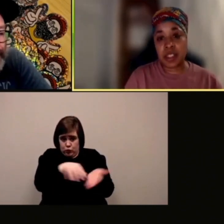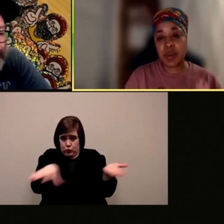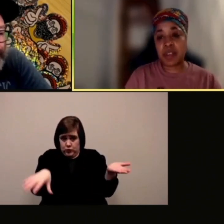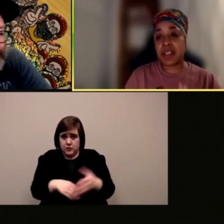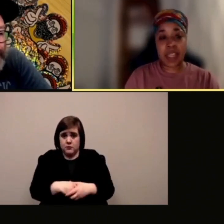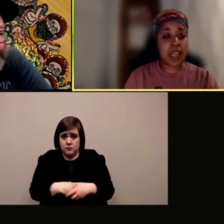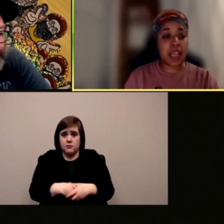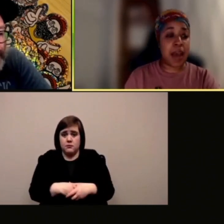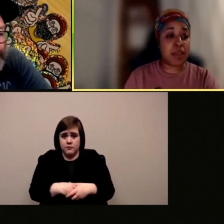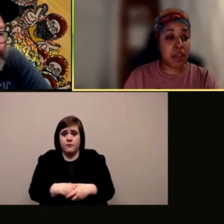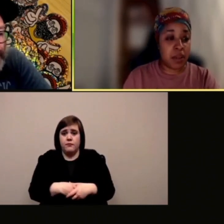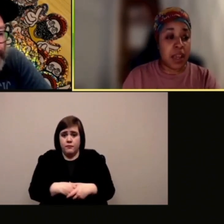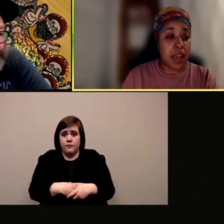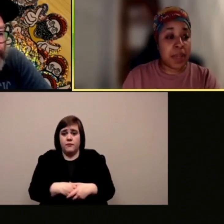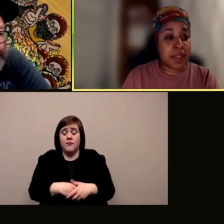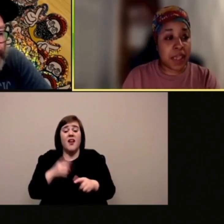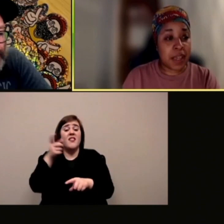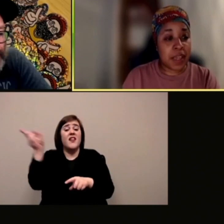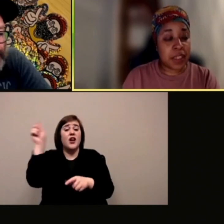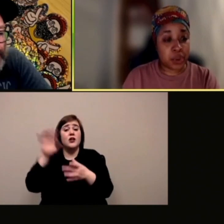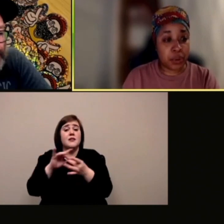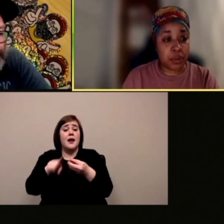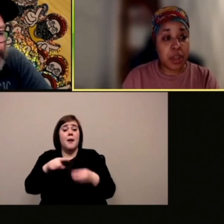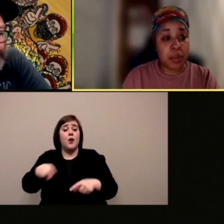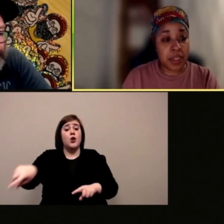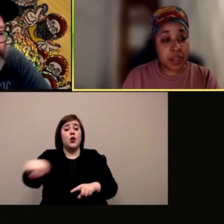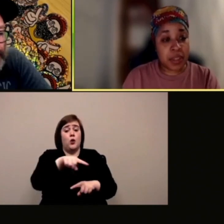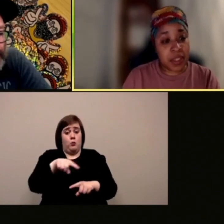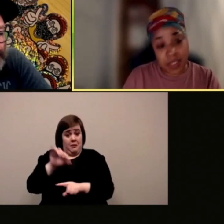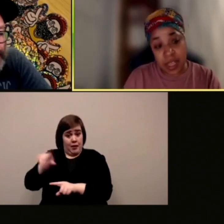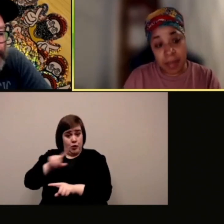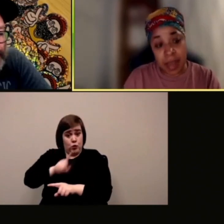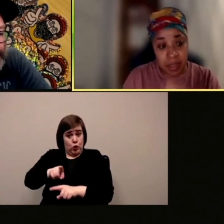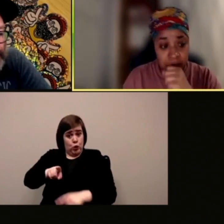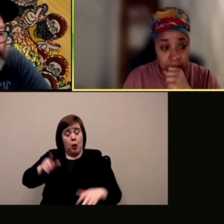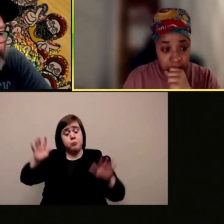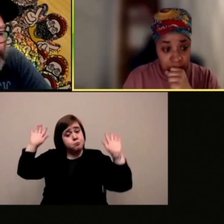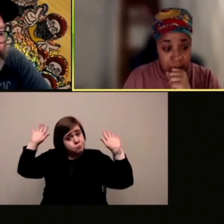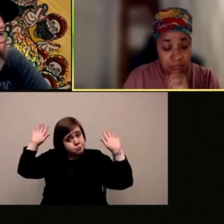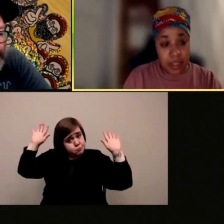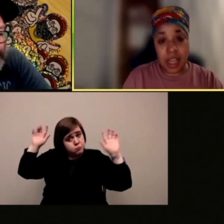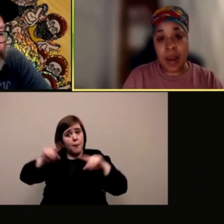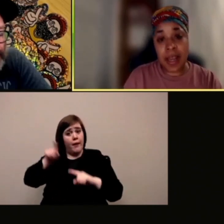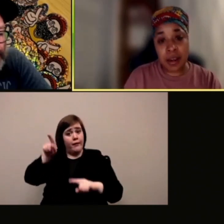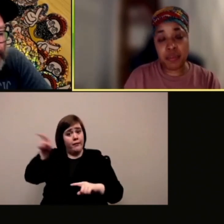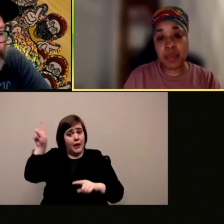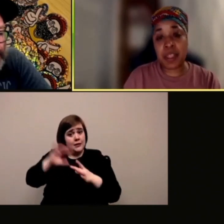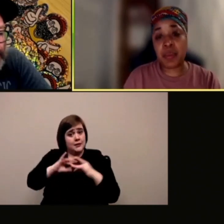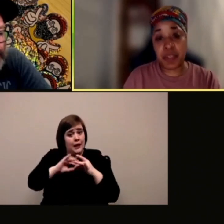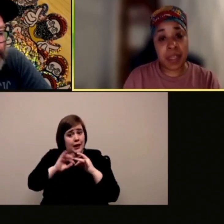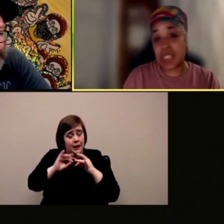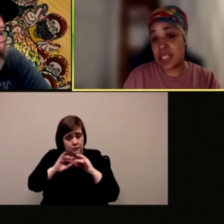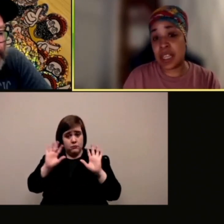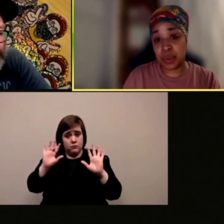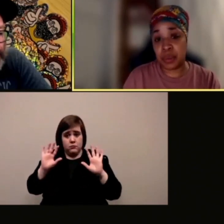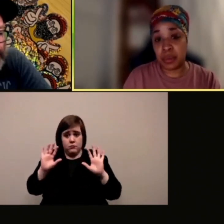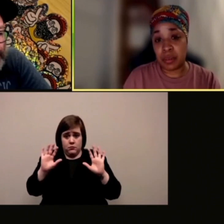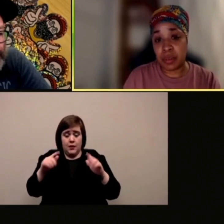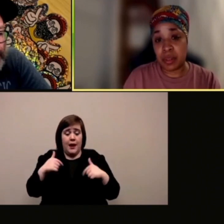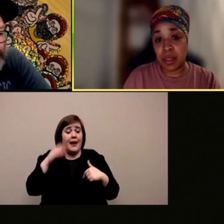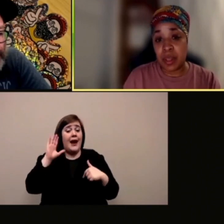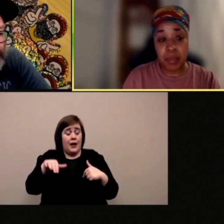This is what they're saying about you. I'm not saying that it's true, but this is what they're saying about you. Now, I know from dealing with you that it's not